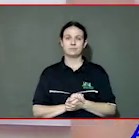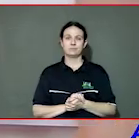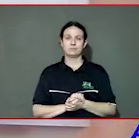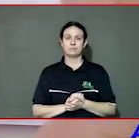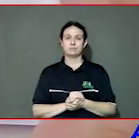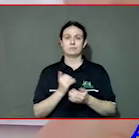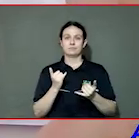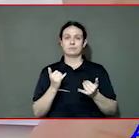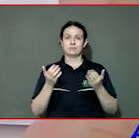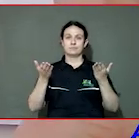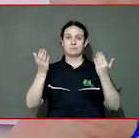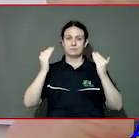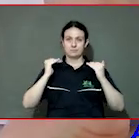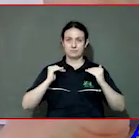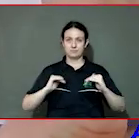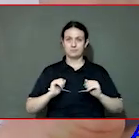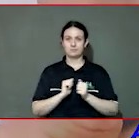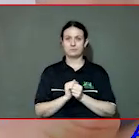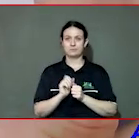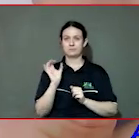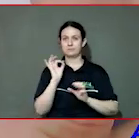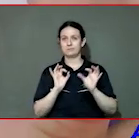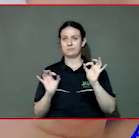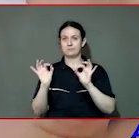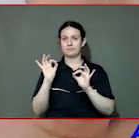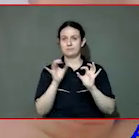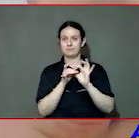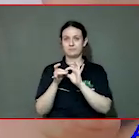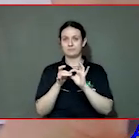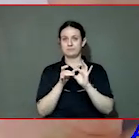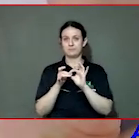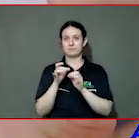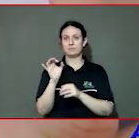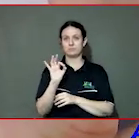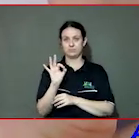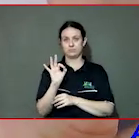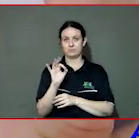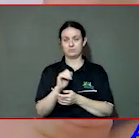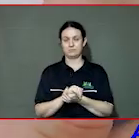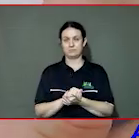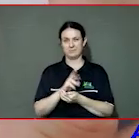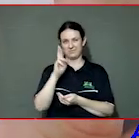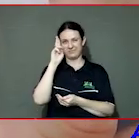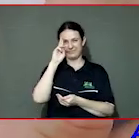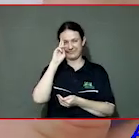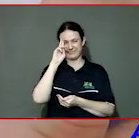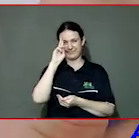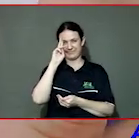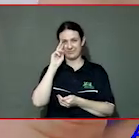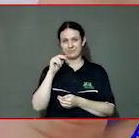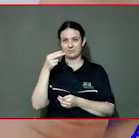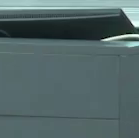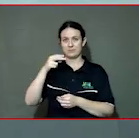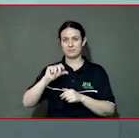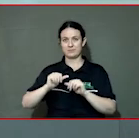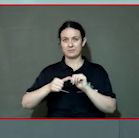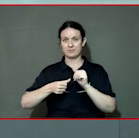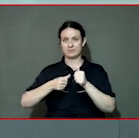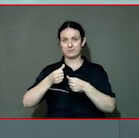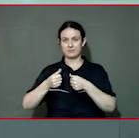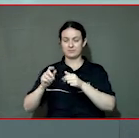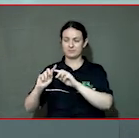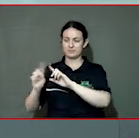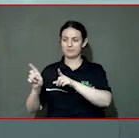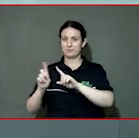Now we must go with the intermolecular forces. So now because they belong to different homologous series,